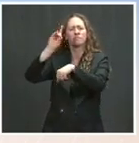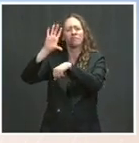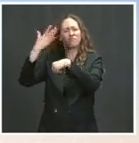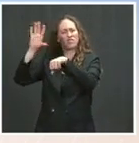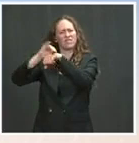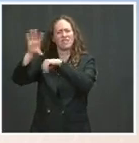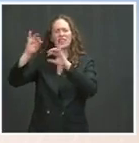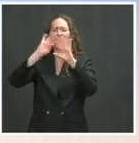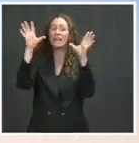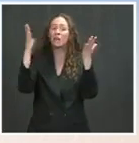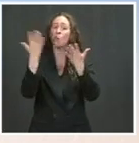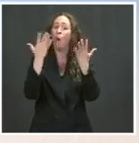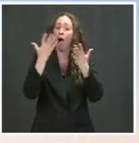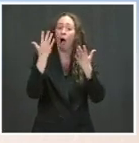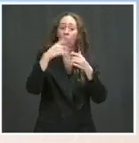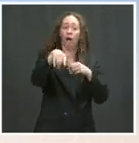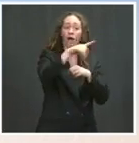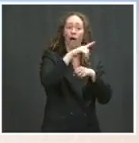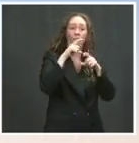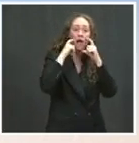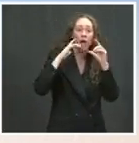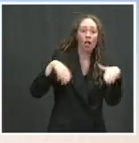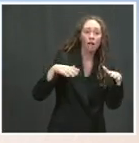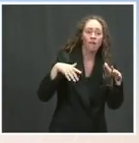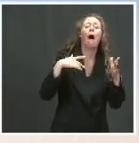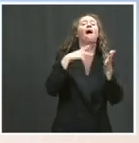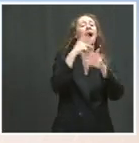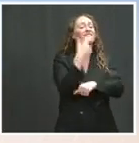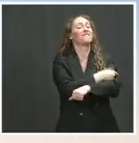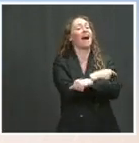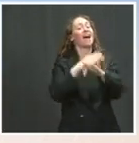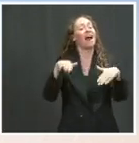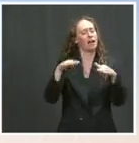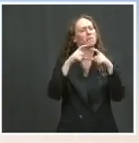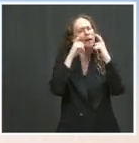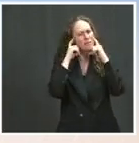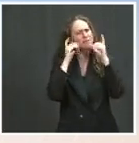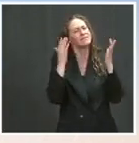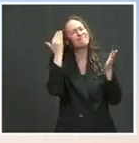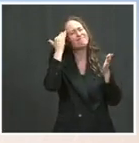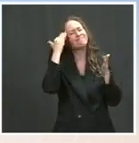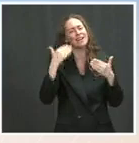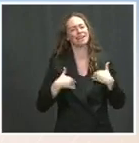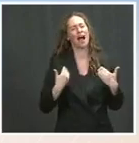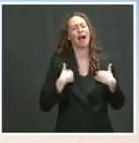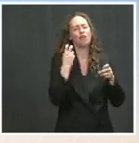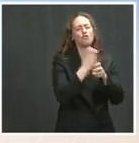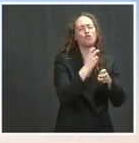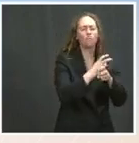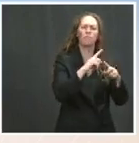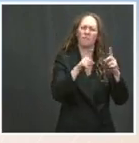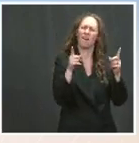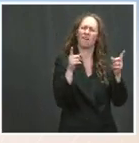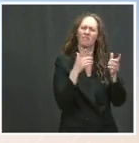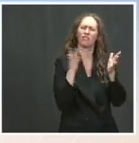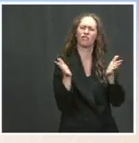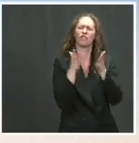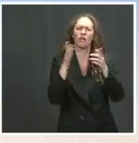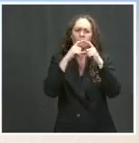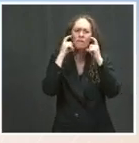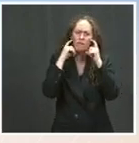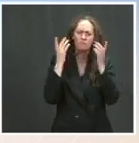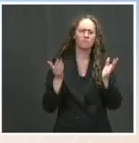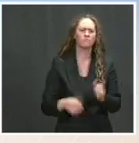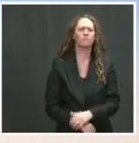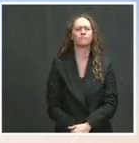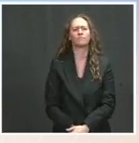have two kids. That isn't always easy, but that is the health and medical guidance. If you are vaccinated, you no longer need to wear a